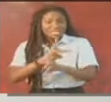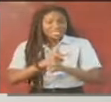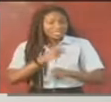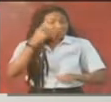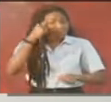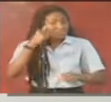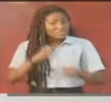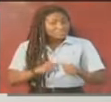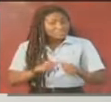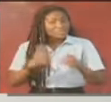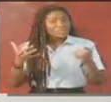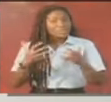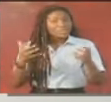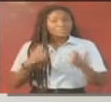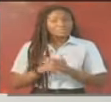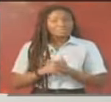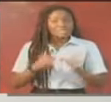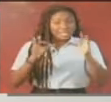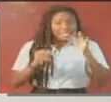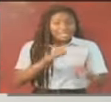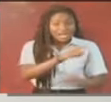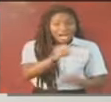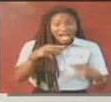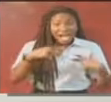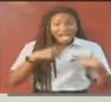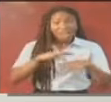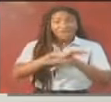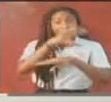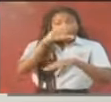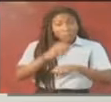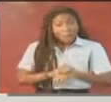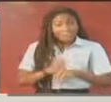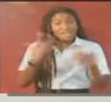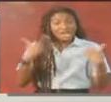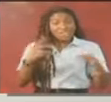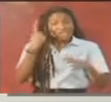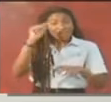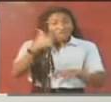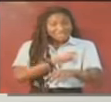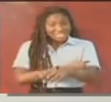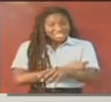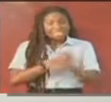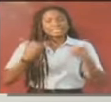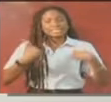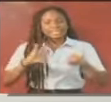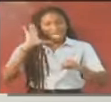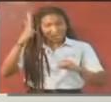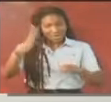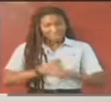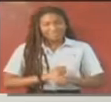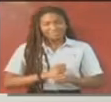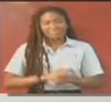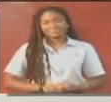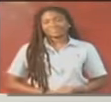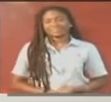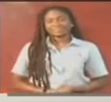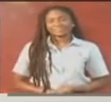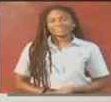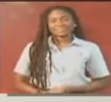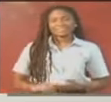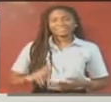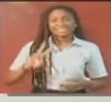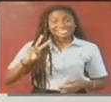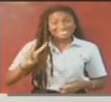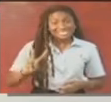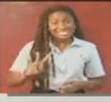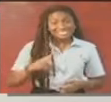who have confirmed appointments already for vaccines this week will still be accommodated. So the second